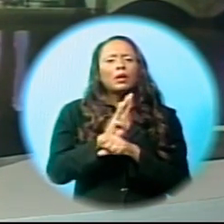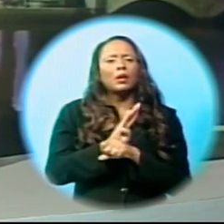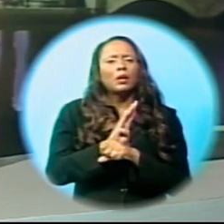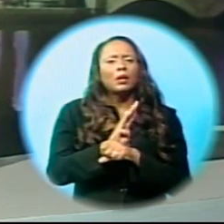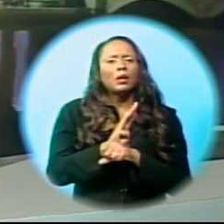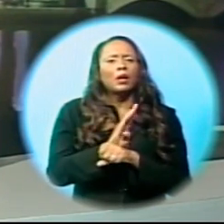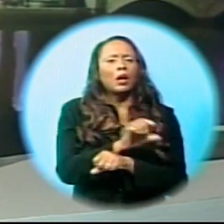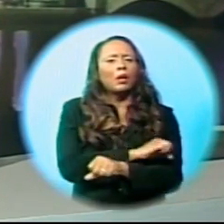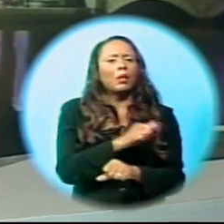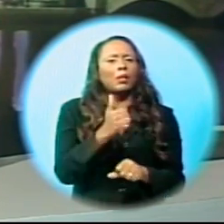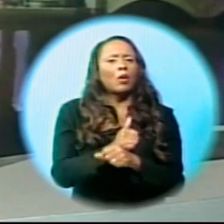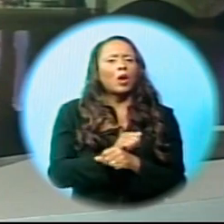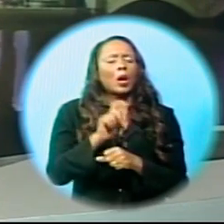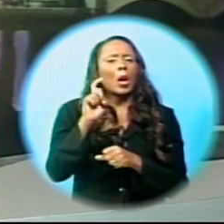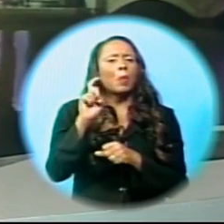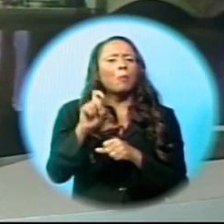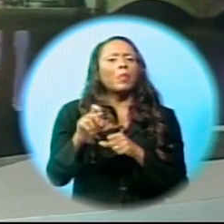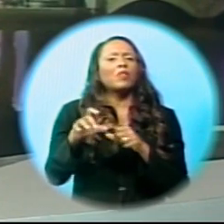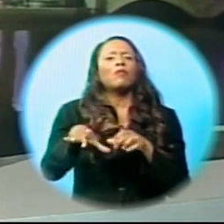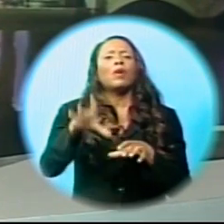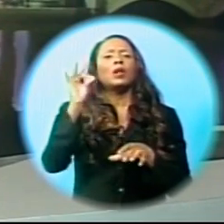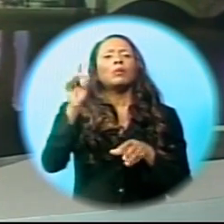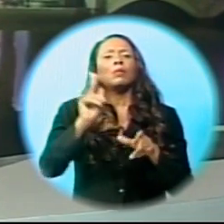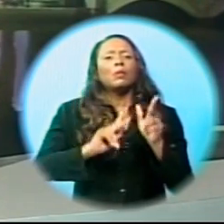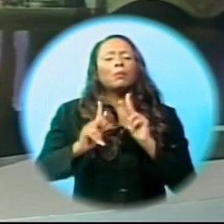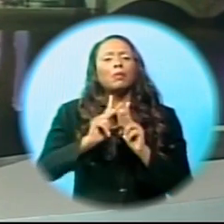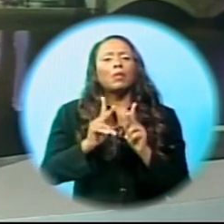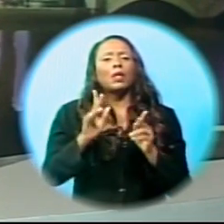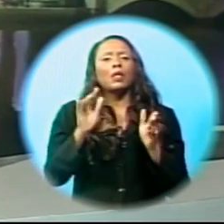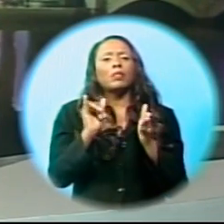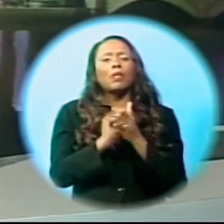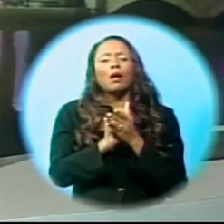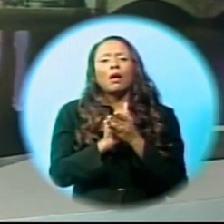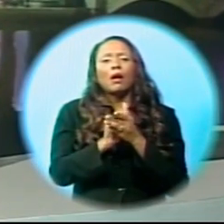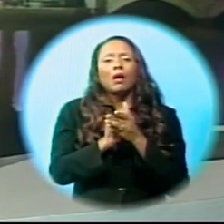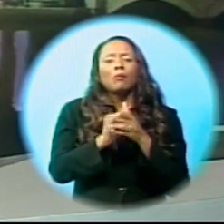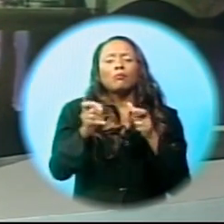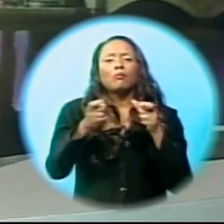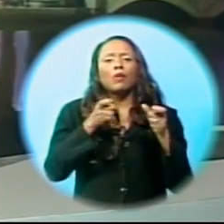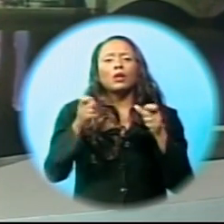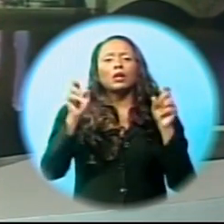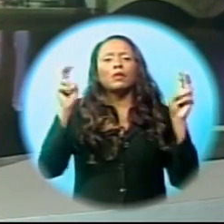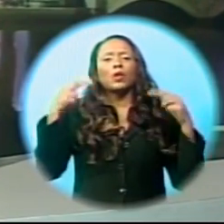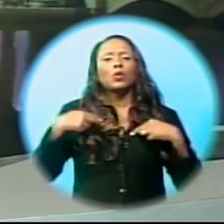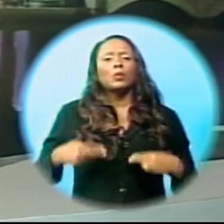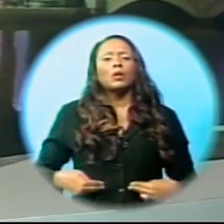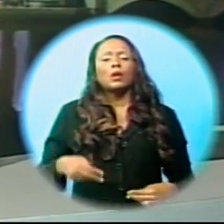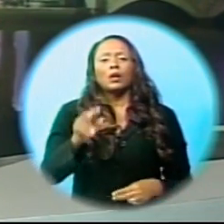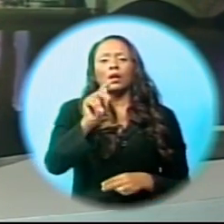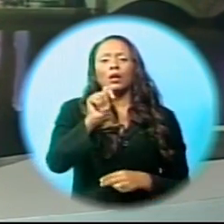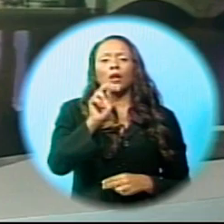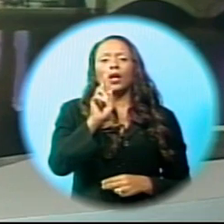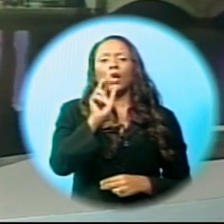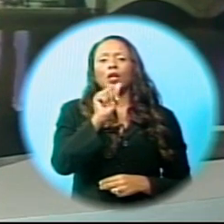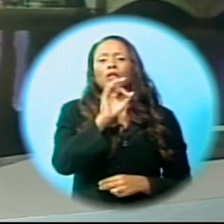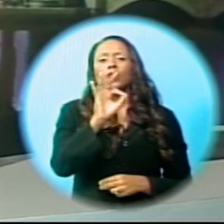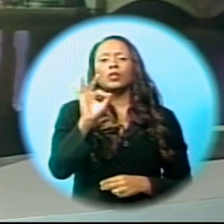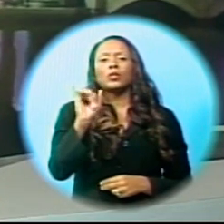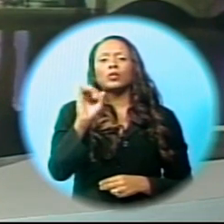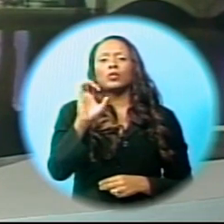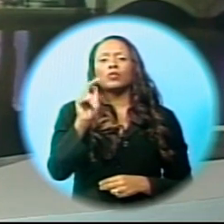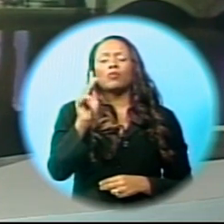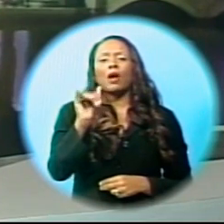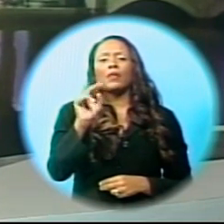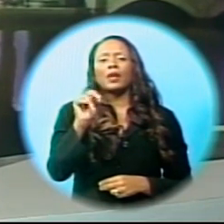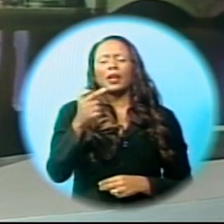out the perpetrators of human trafficking and make them pay for dehumanizing our young women. He made the comments in the lower house as it debated